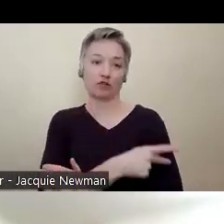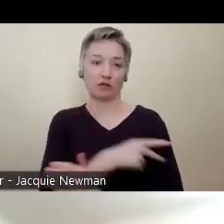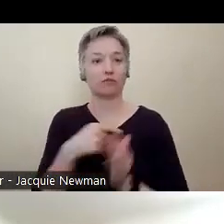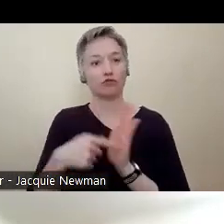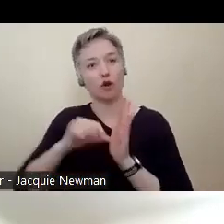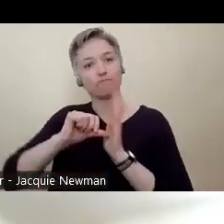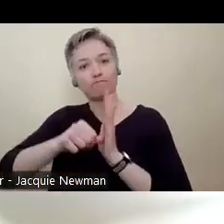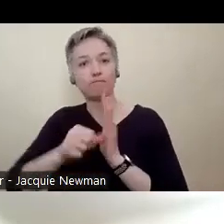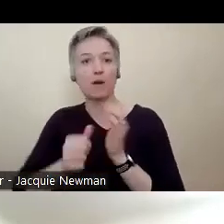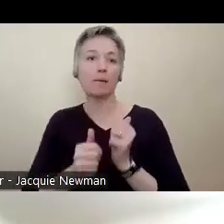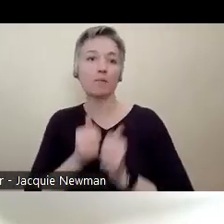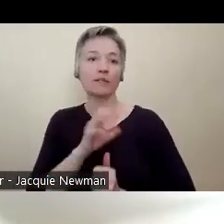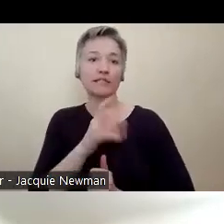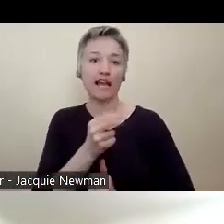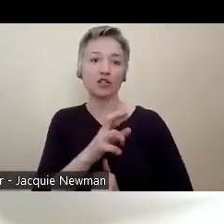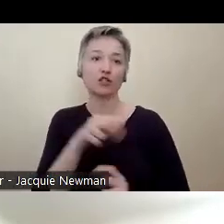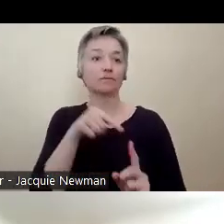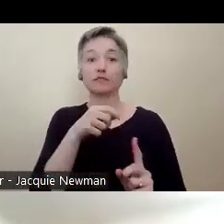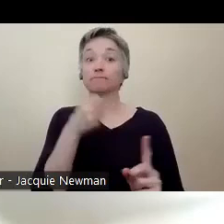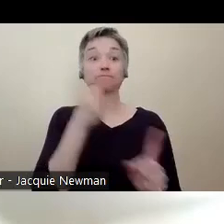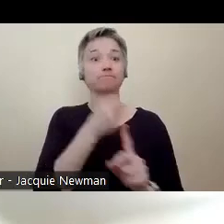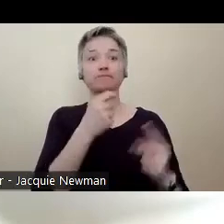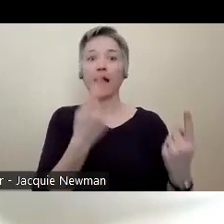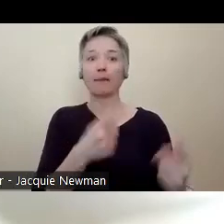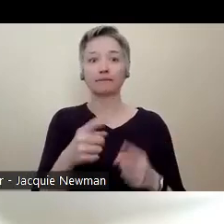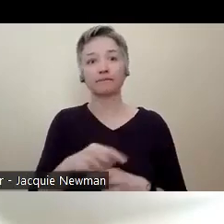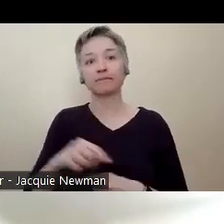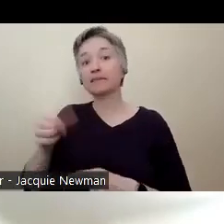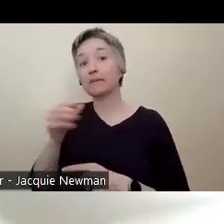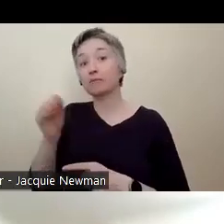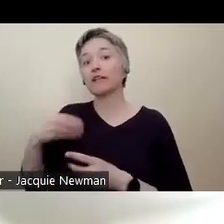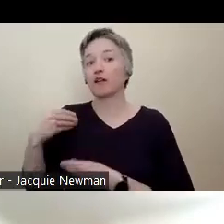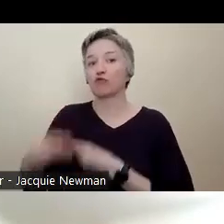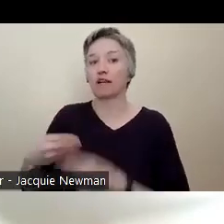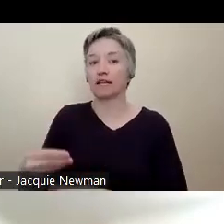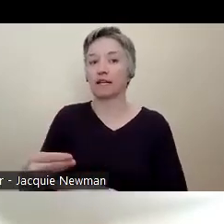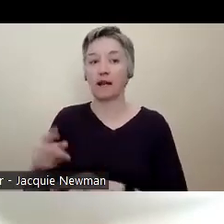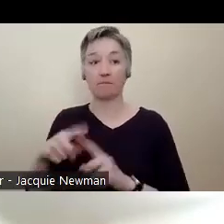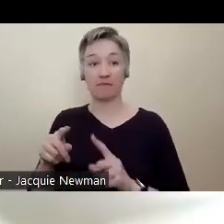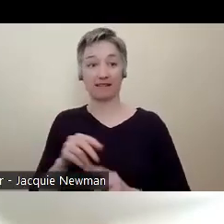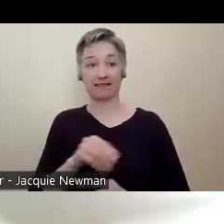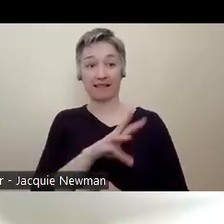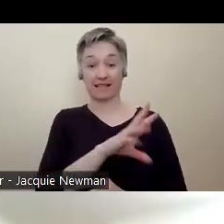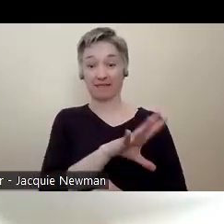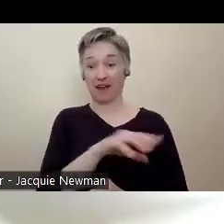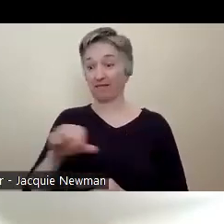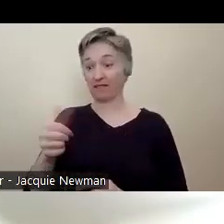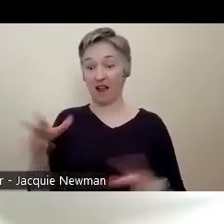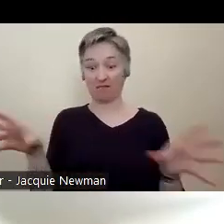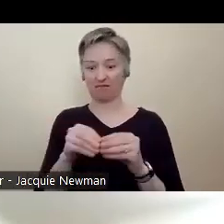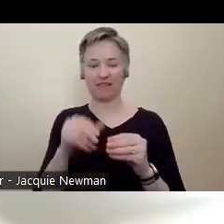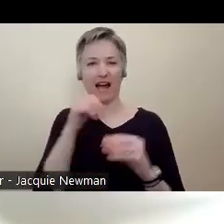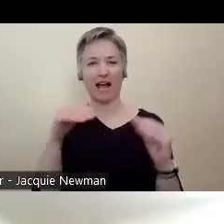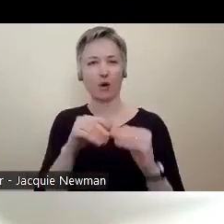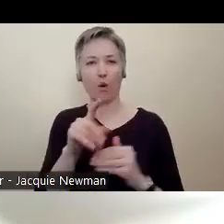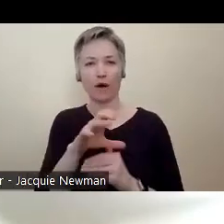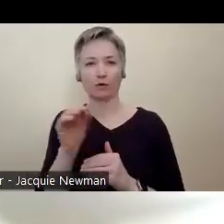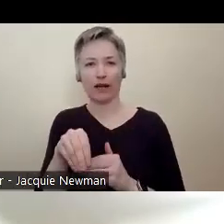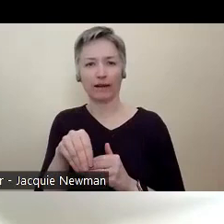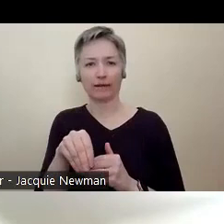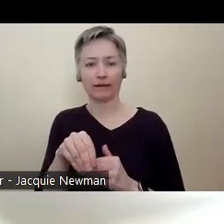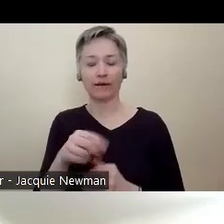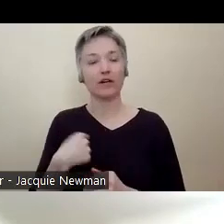likely sporadic, 10% are hereditary, but that doesn't add up to 100%. We see this clustering